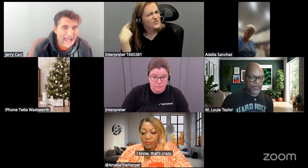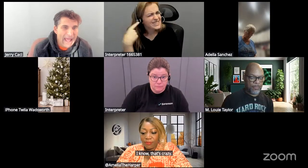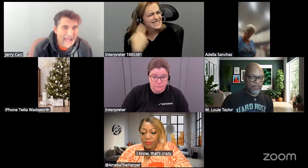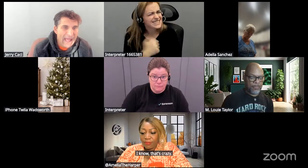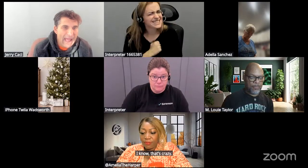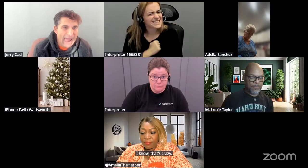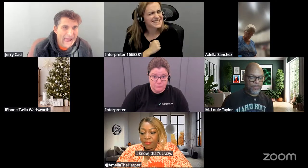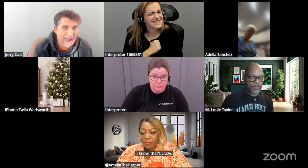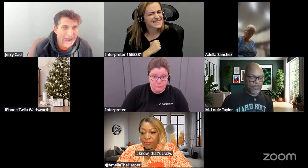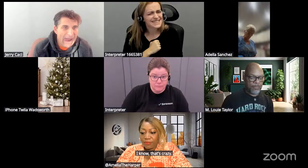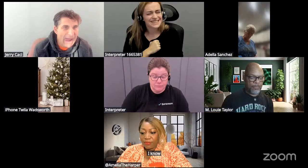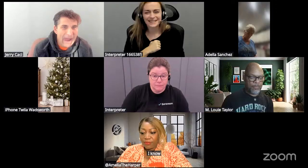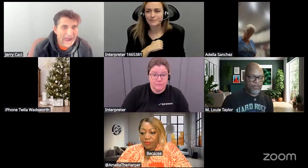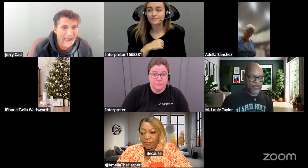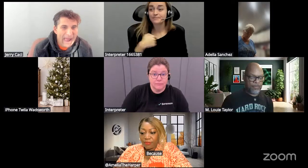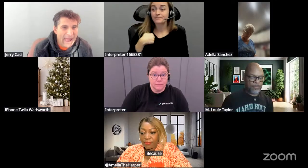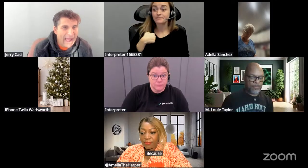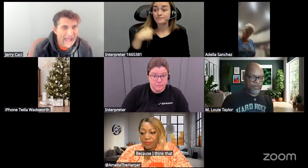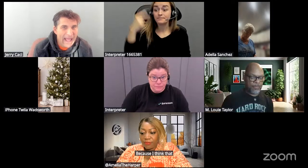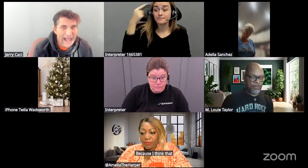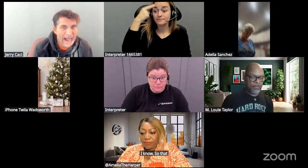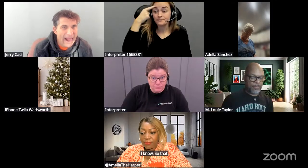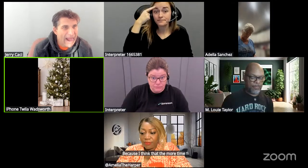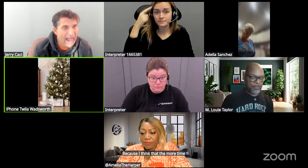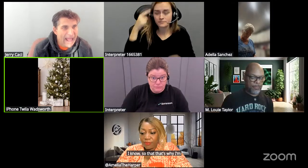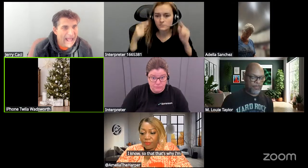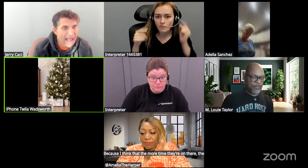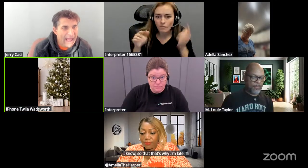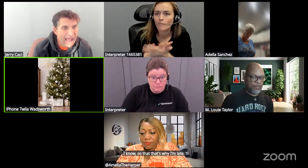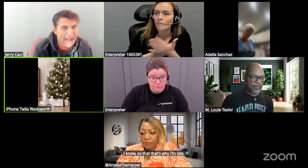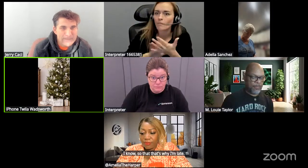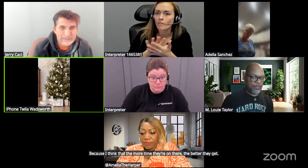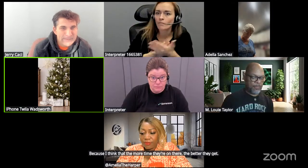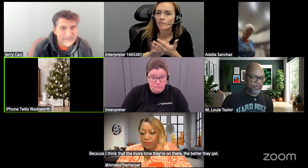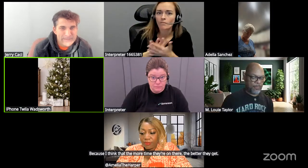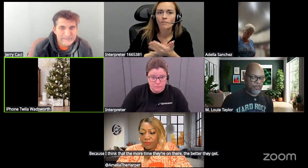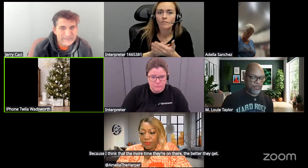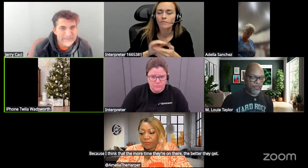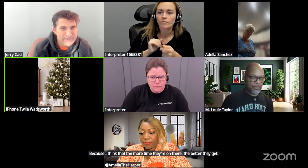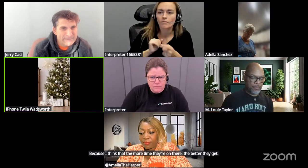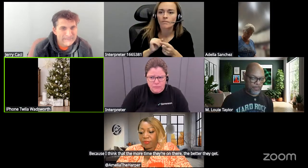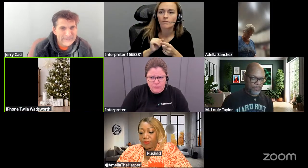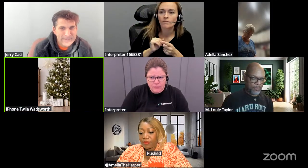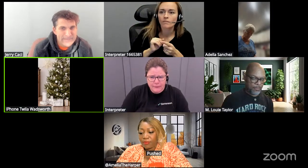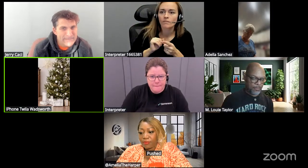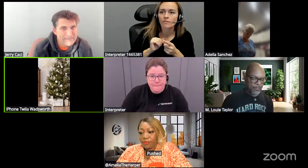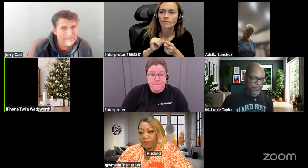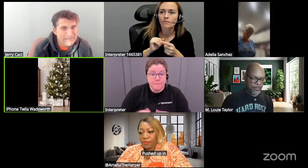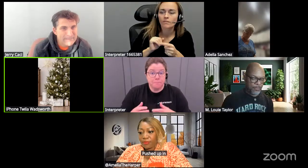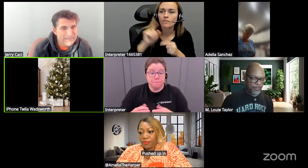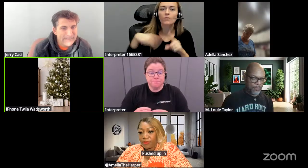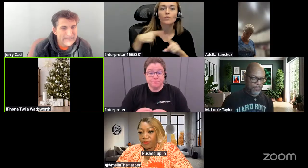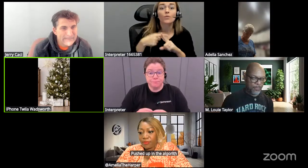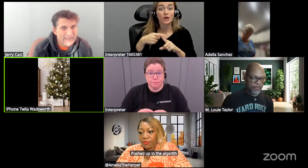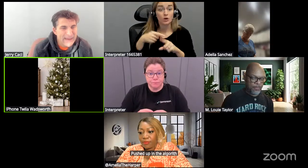I know. Because I think So that the more time that's they're why on there, I'm the late. better they get pushed up in the